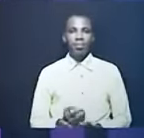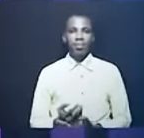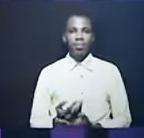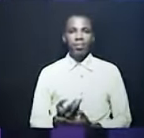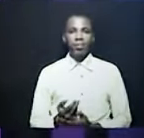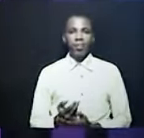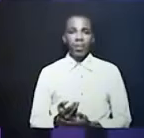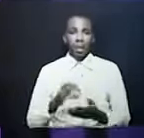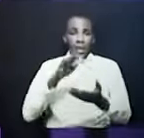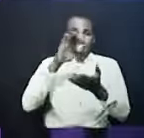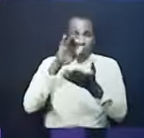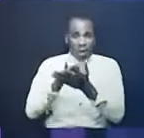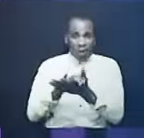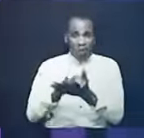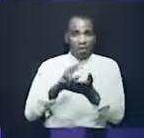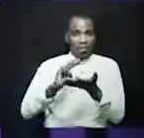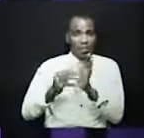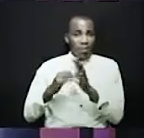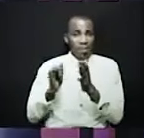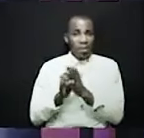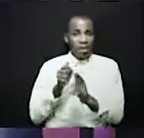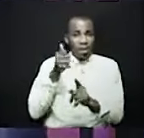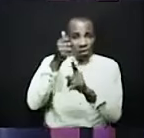It's a relationship with a